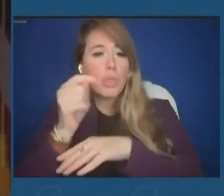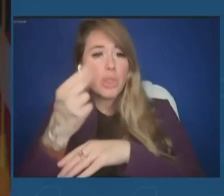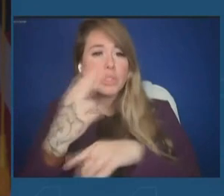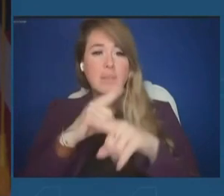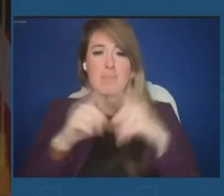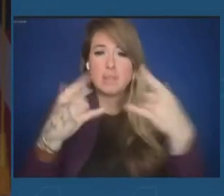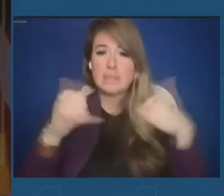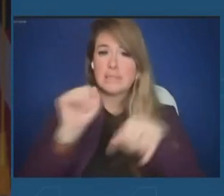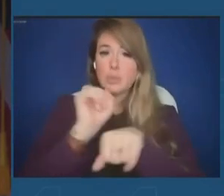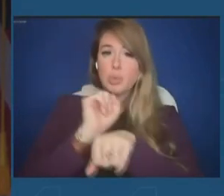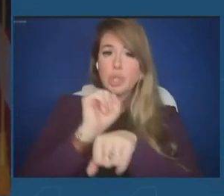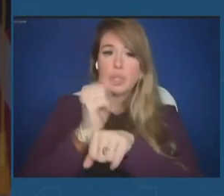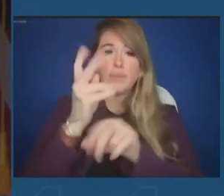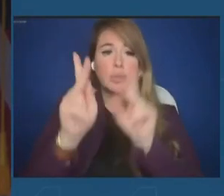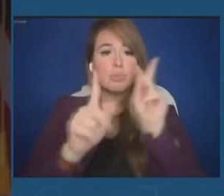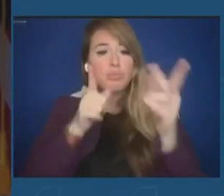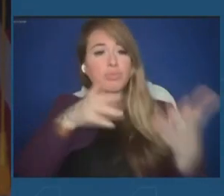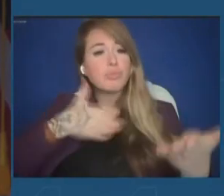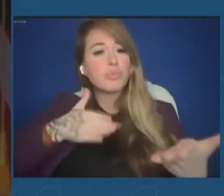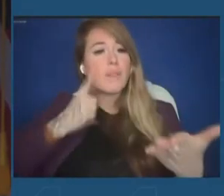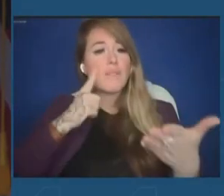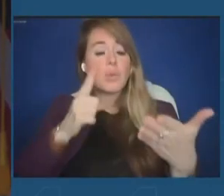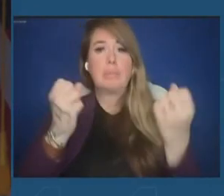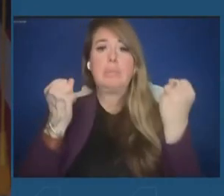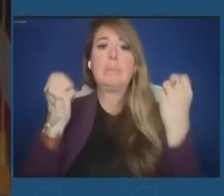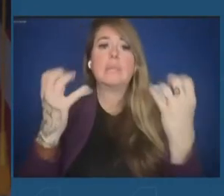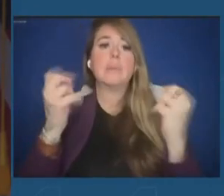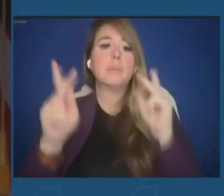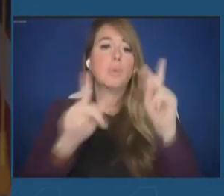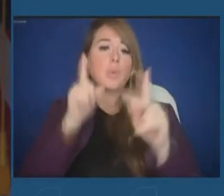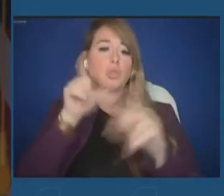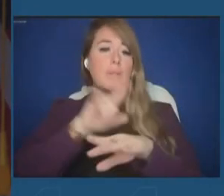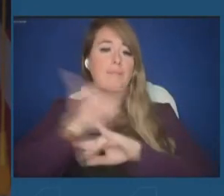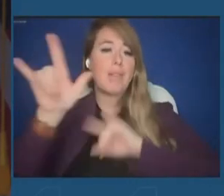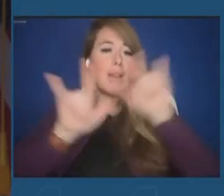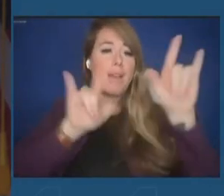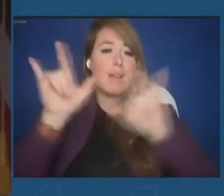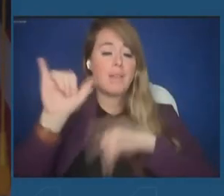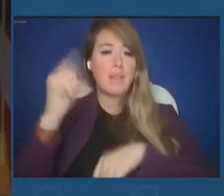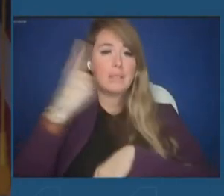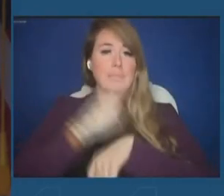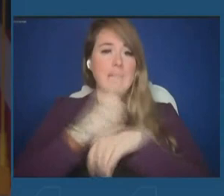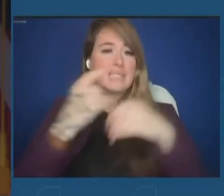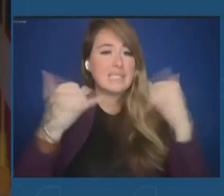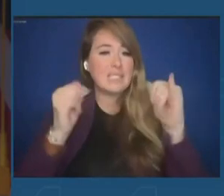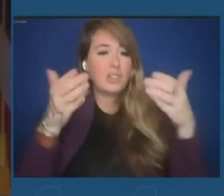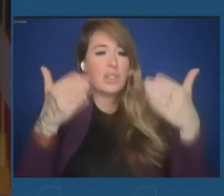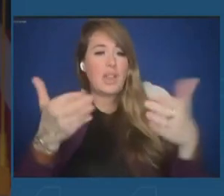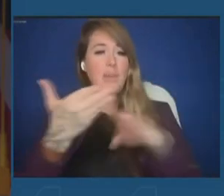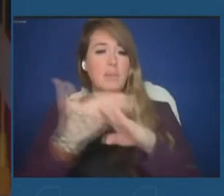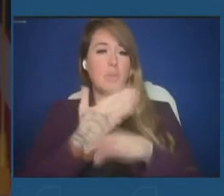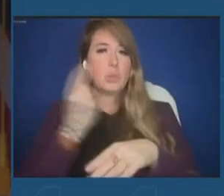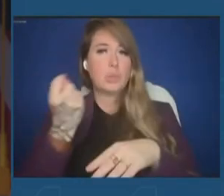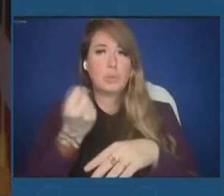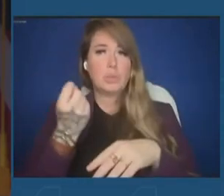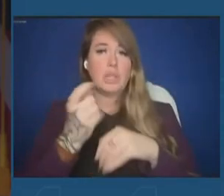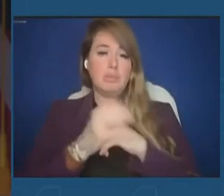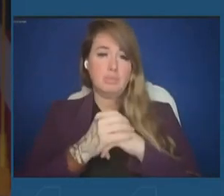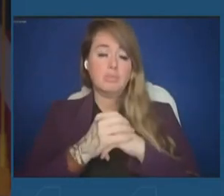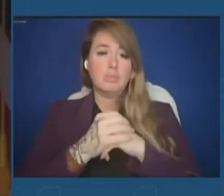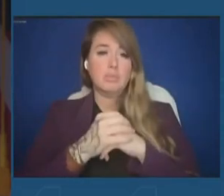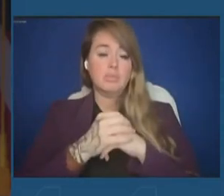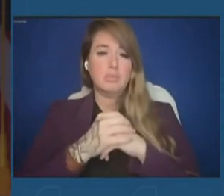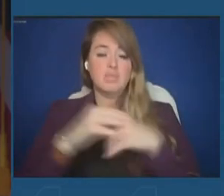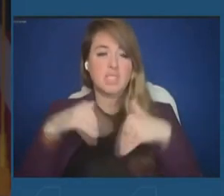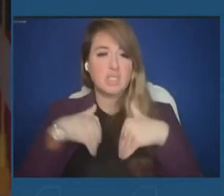couple of people cooking for hundreds of stranded people who should have been able to fly out of the airport, were still there by Tuesday, exhausted,